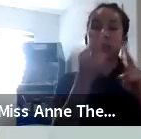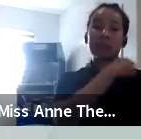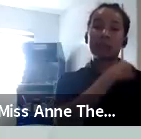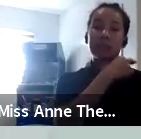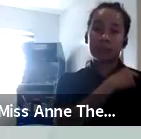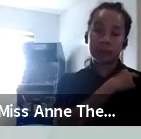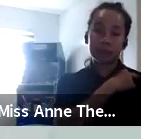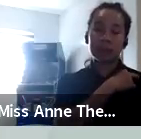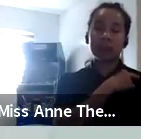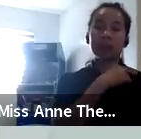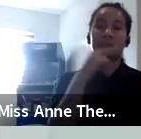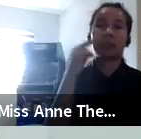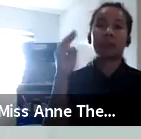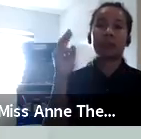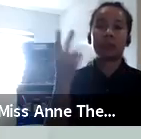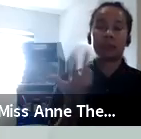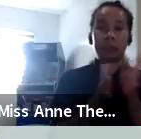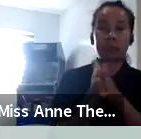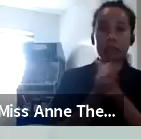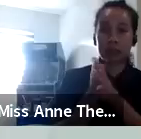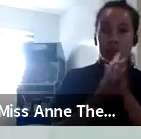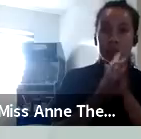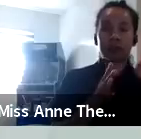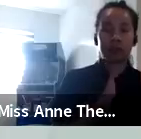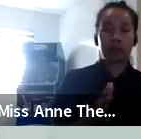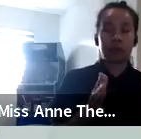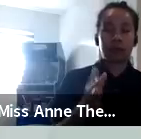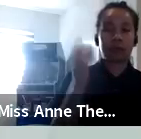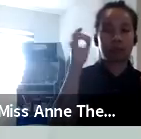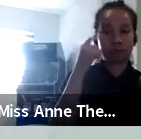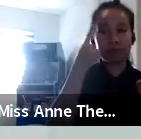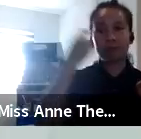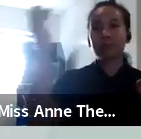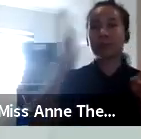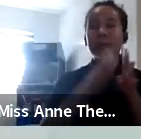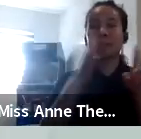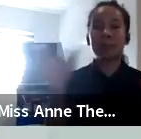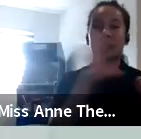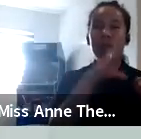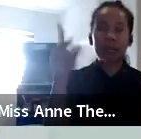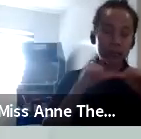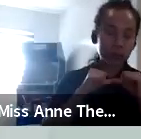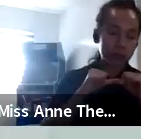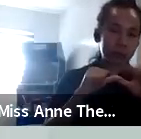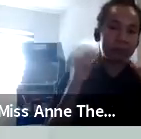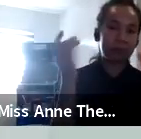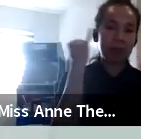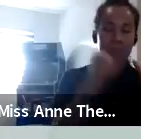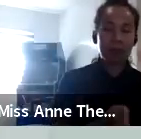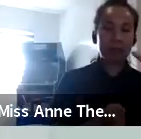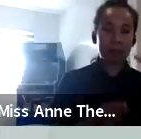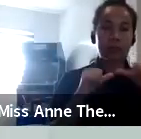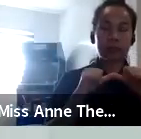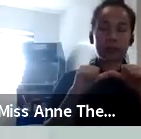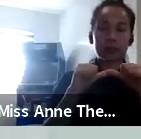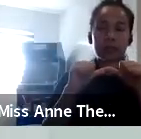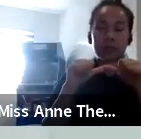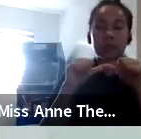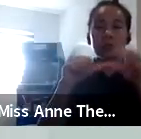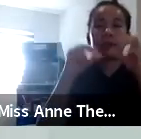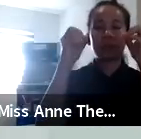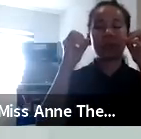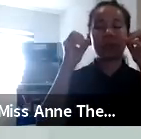responsible, to be enthusiastic, to be aspirational and keep on aspiring, and to